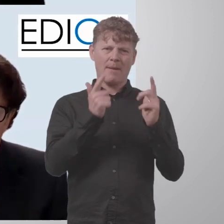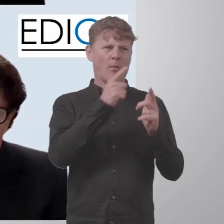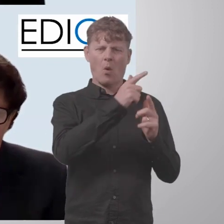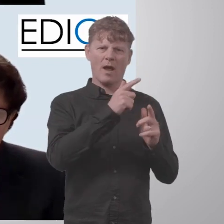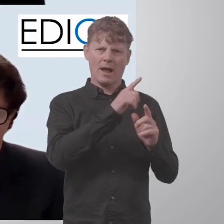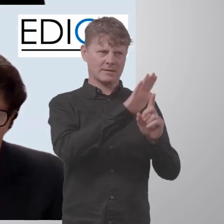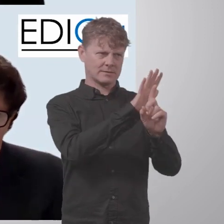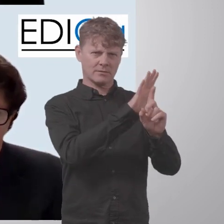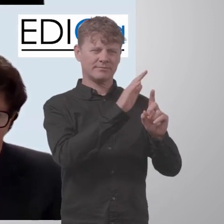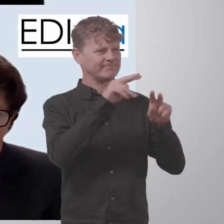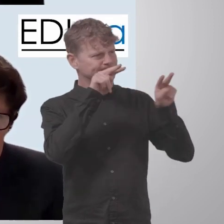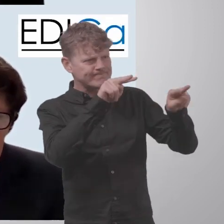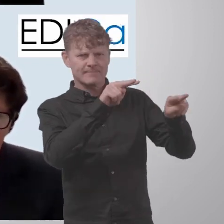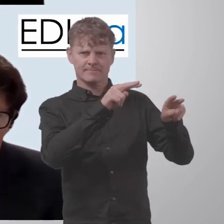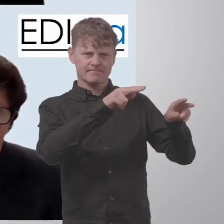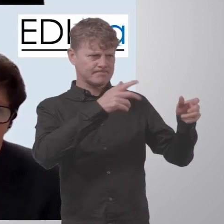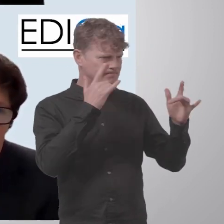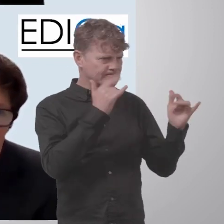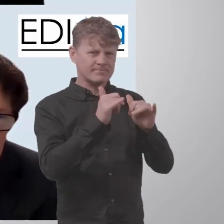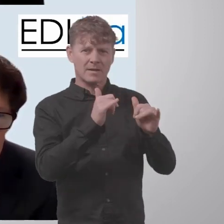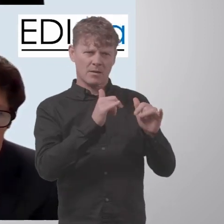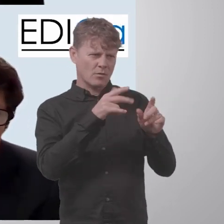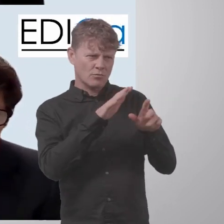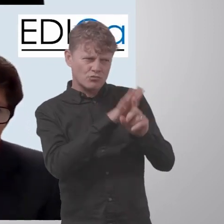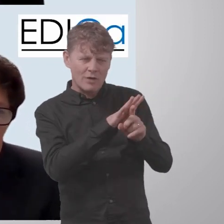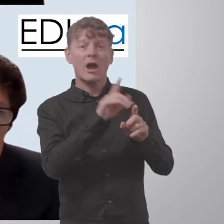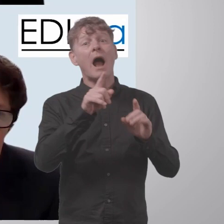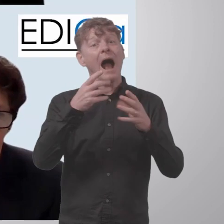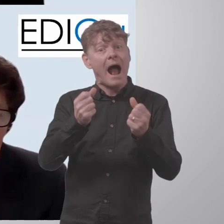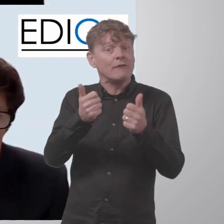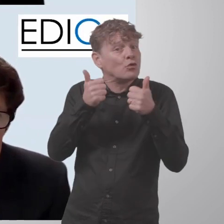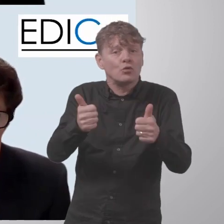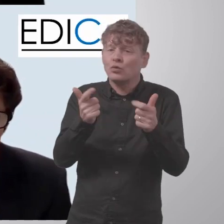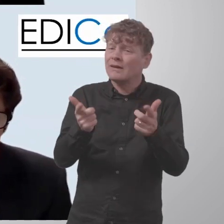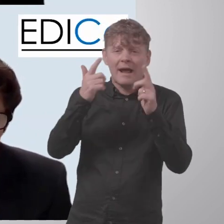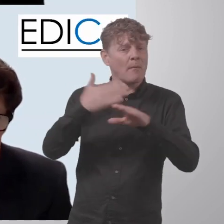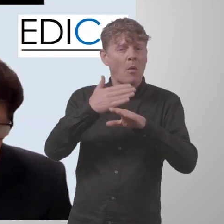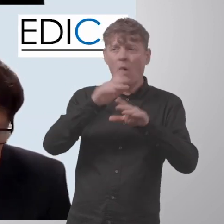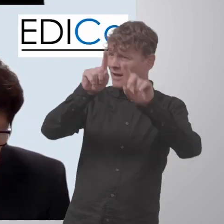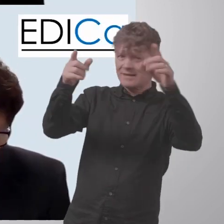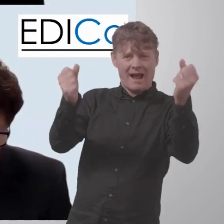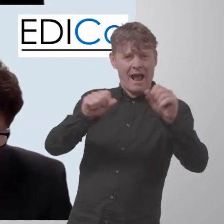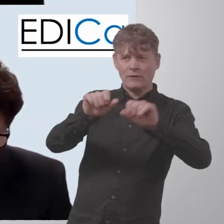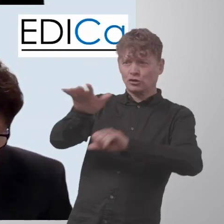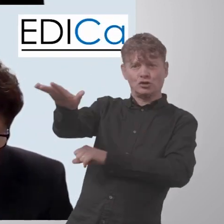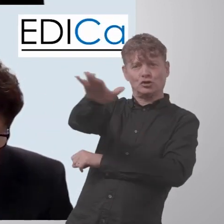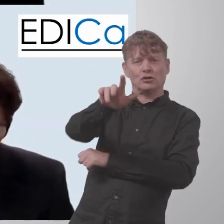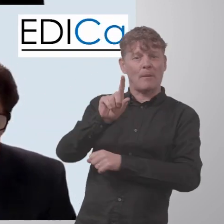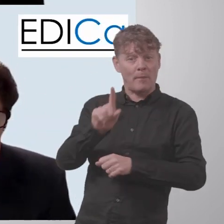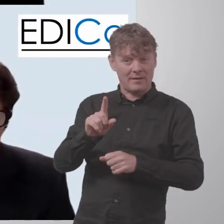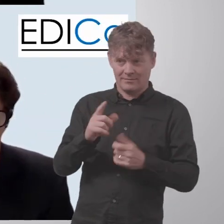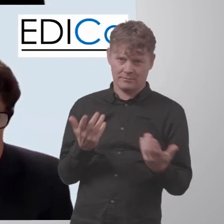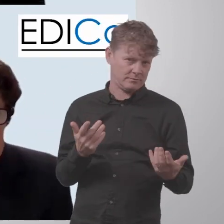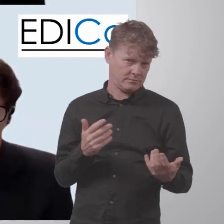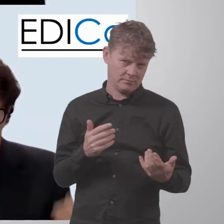of really good employees out there. It's just there are not enough that go around for all the people who want good employees or want to work for